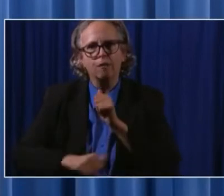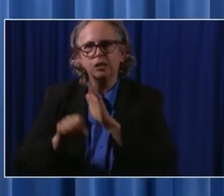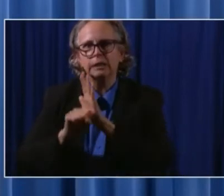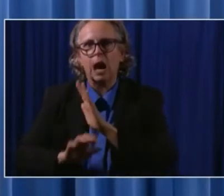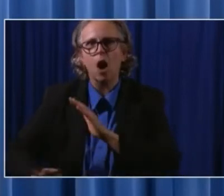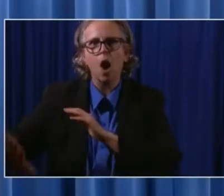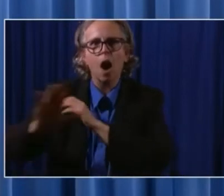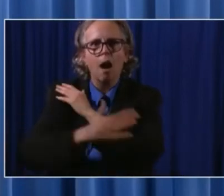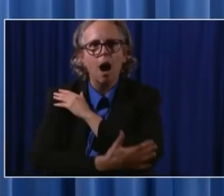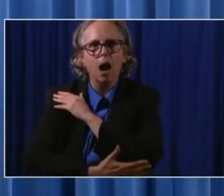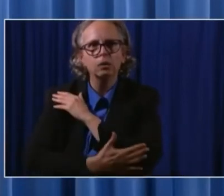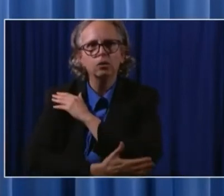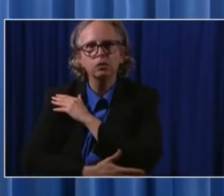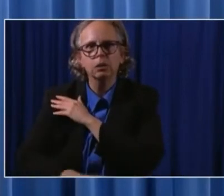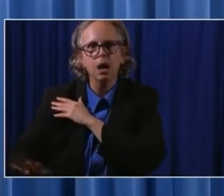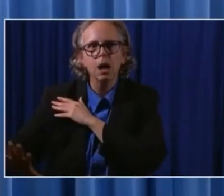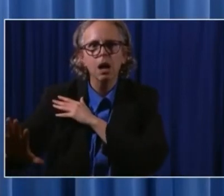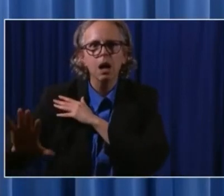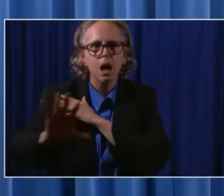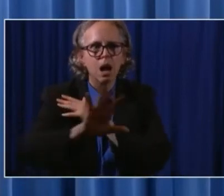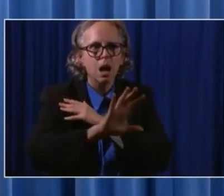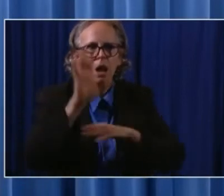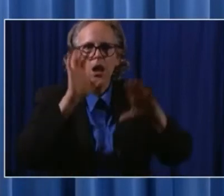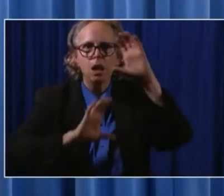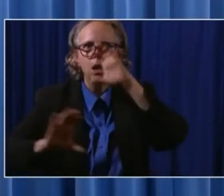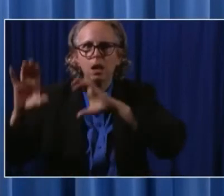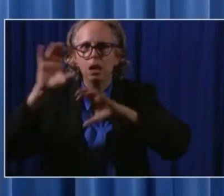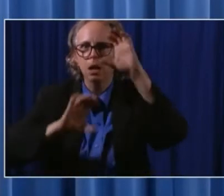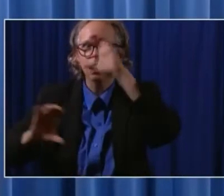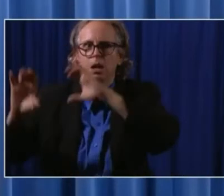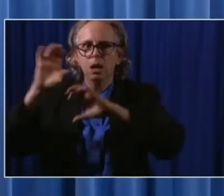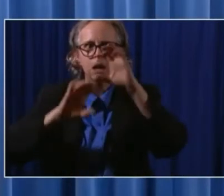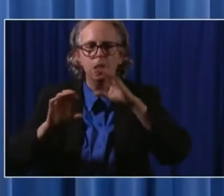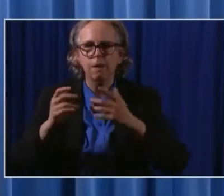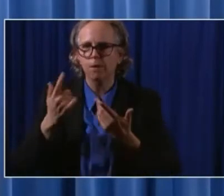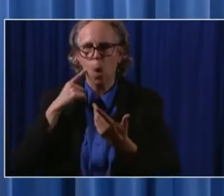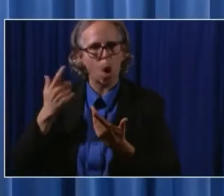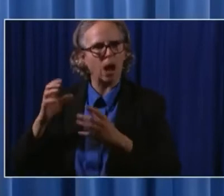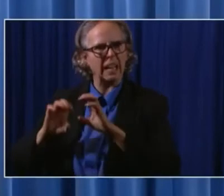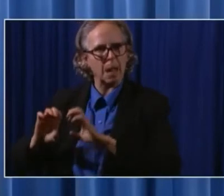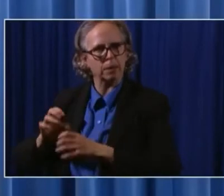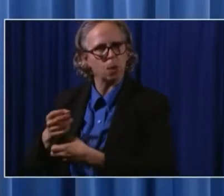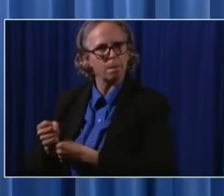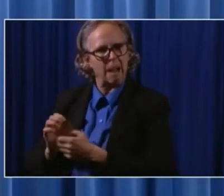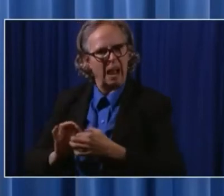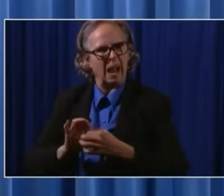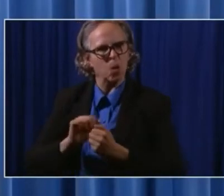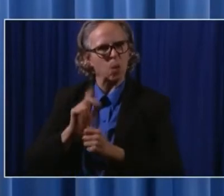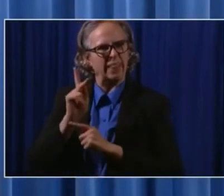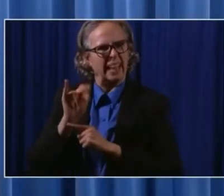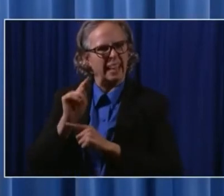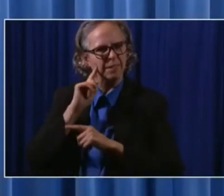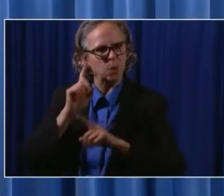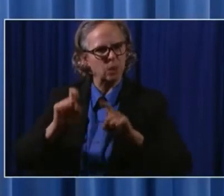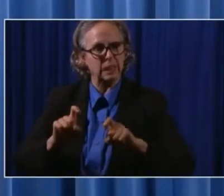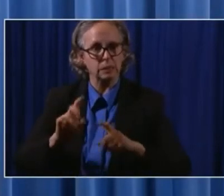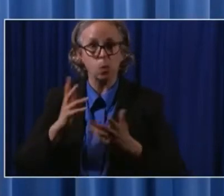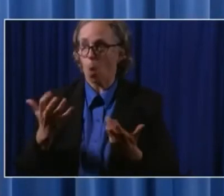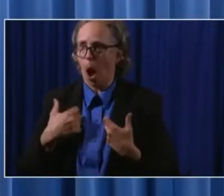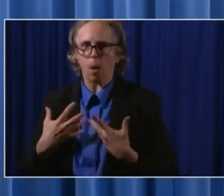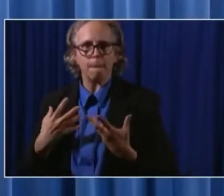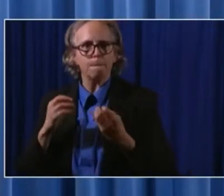do battle with. So we're trying to expand the actual testing. We've been successful, but if you